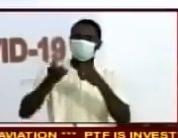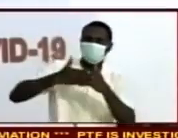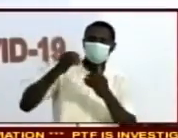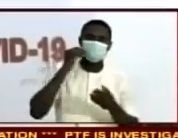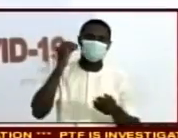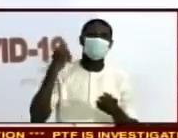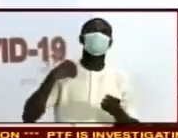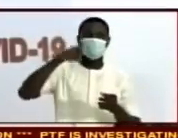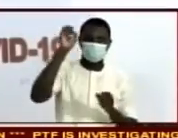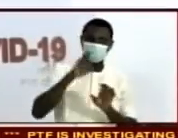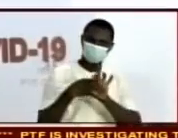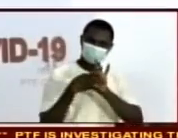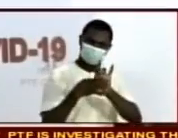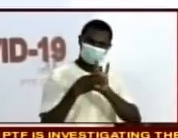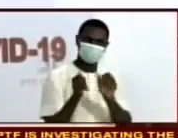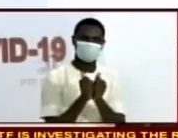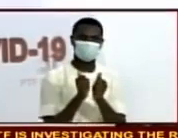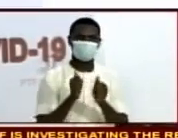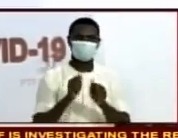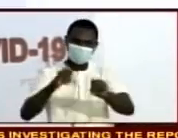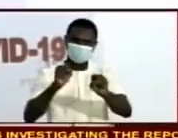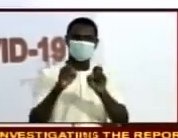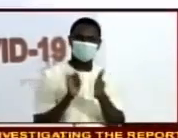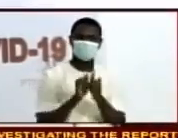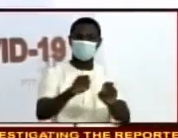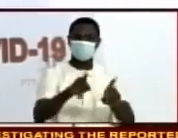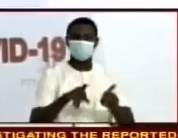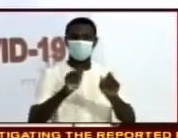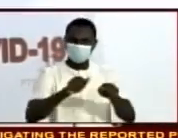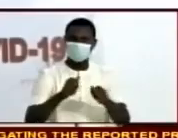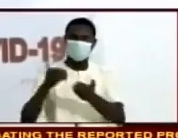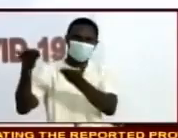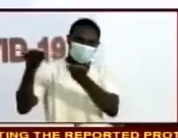should take advantage of that. But otherwise,